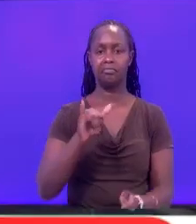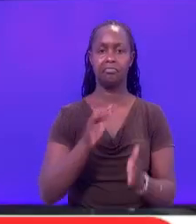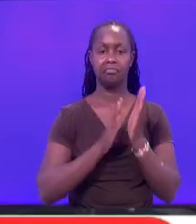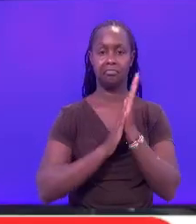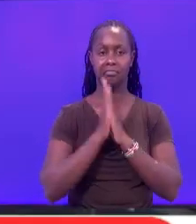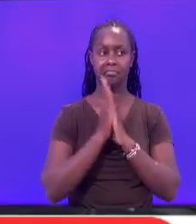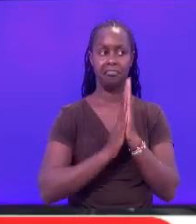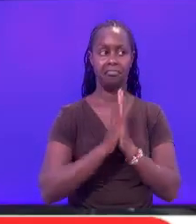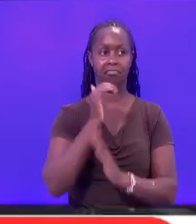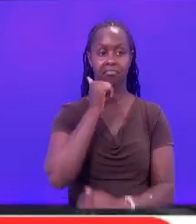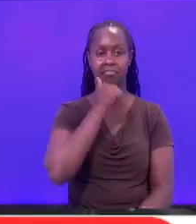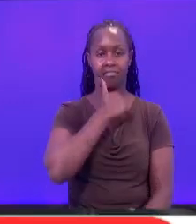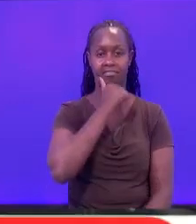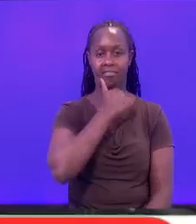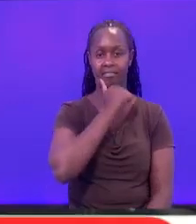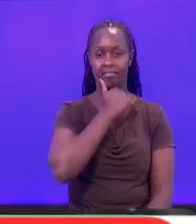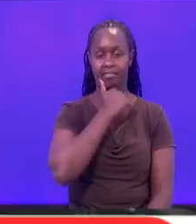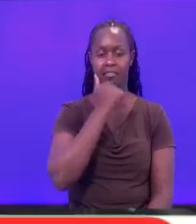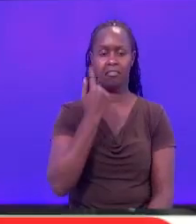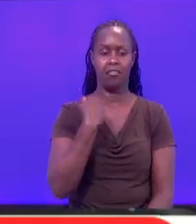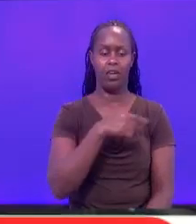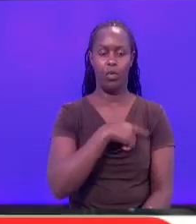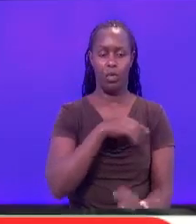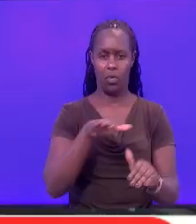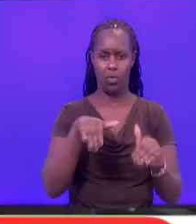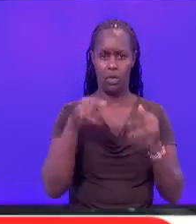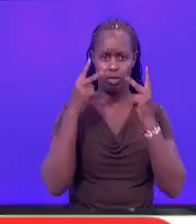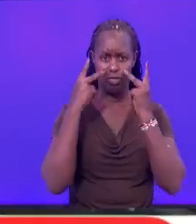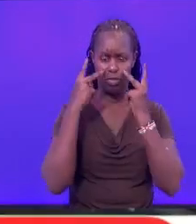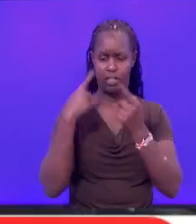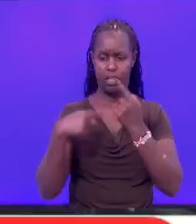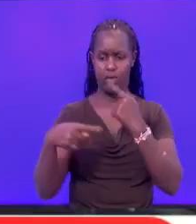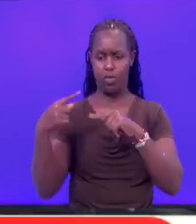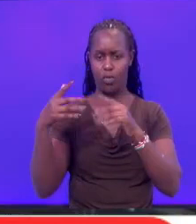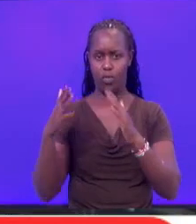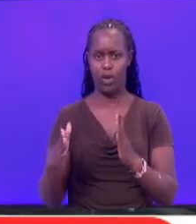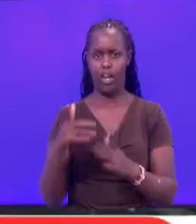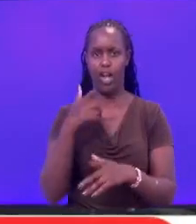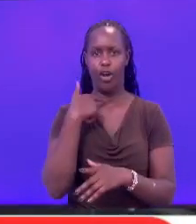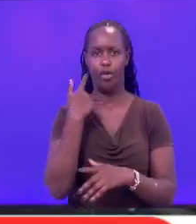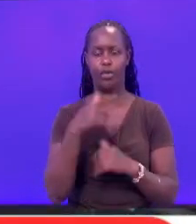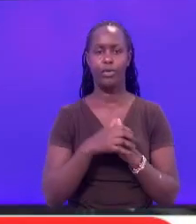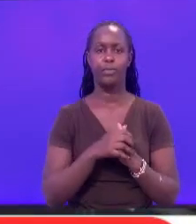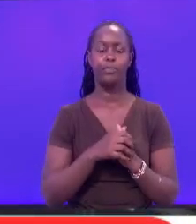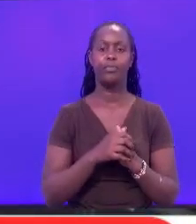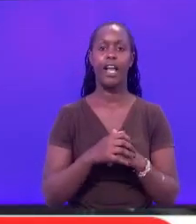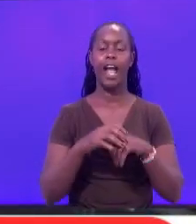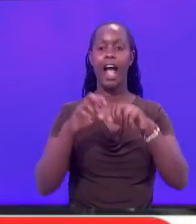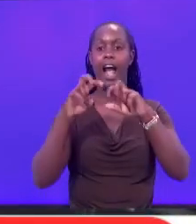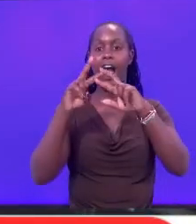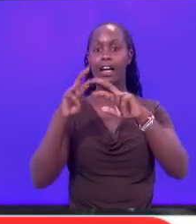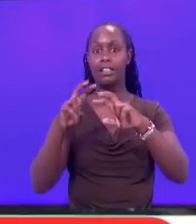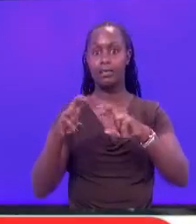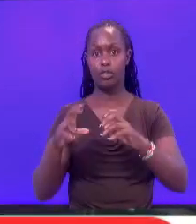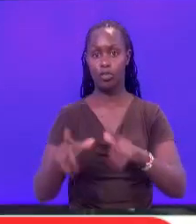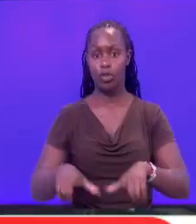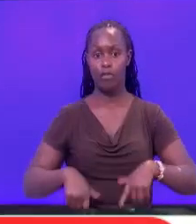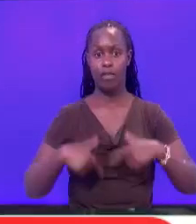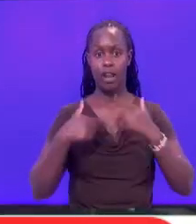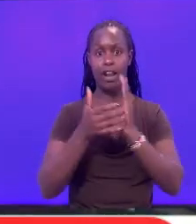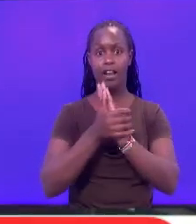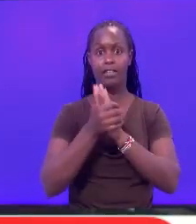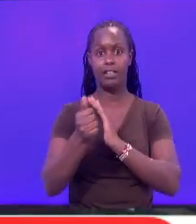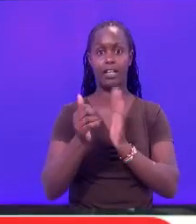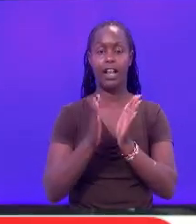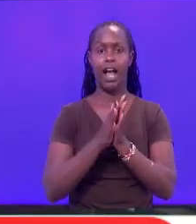of course, we're looking forward to see who takes the lead. Now, as an assessment of life skills and educational attainment among young